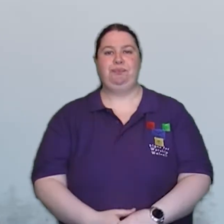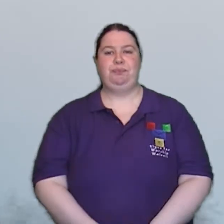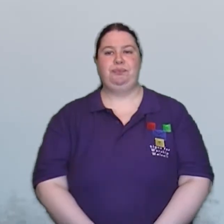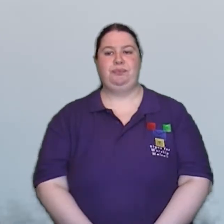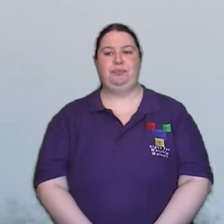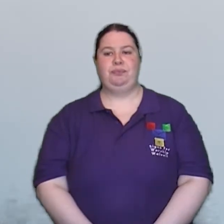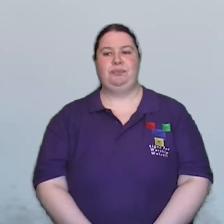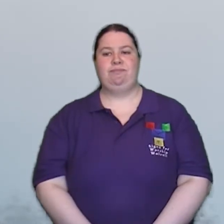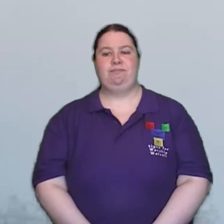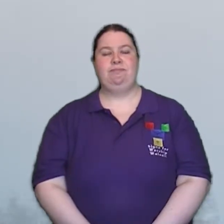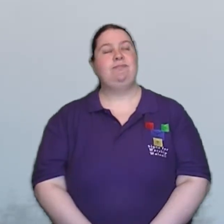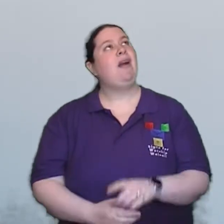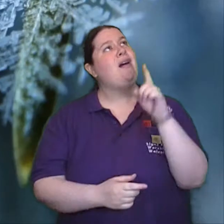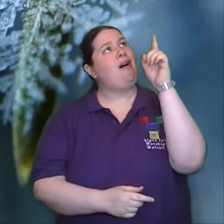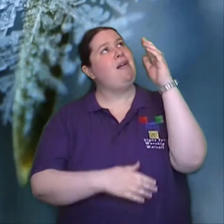begin with a prayer?